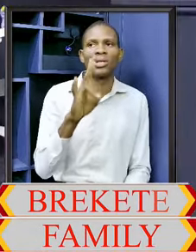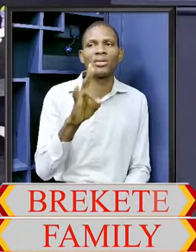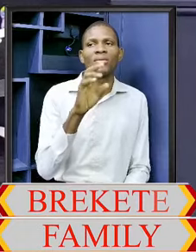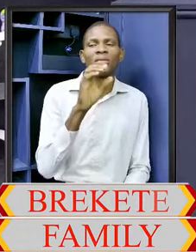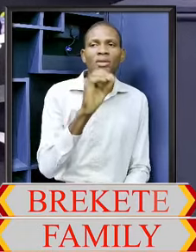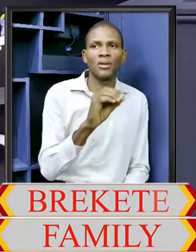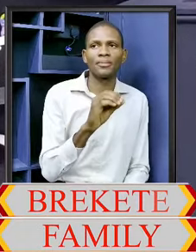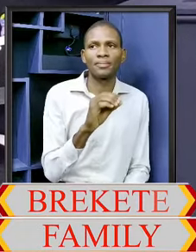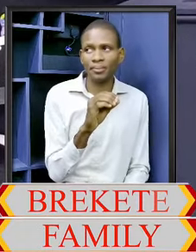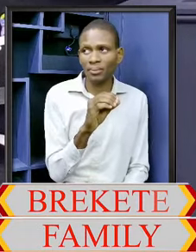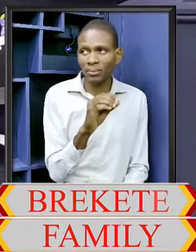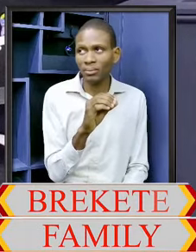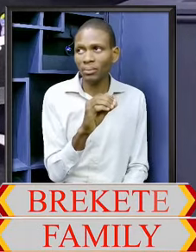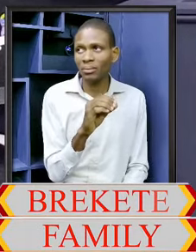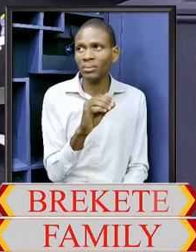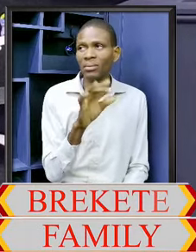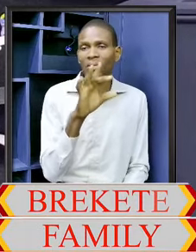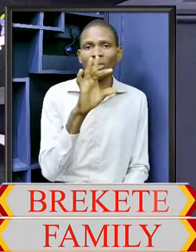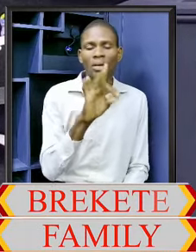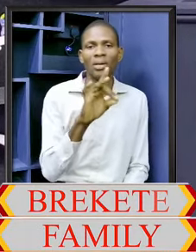070